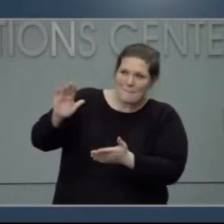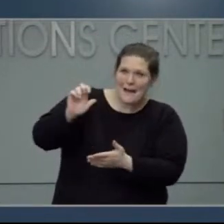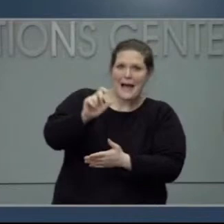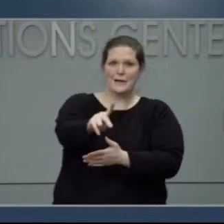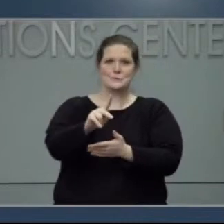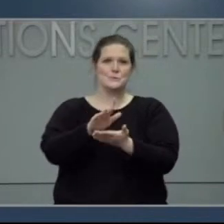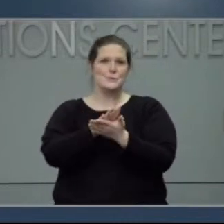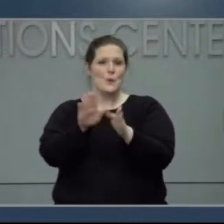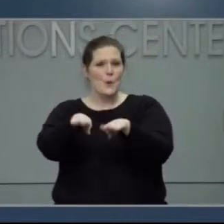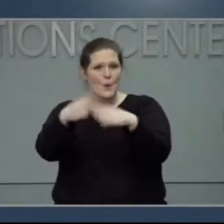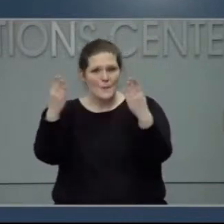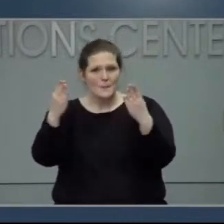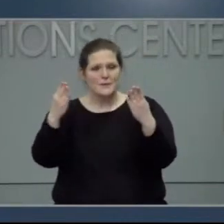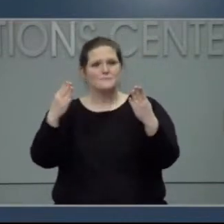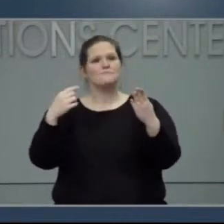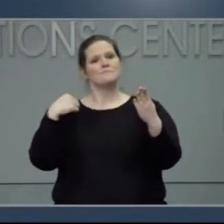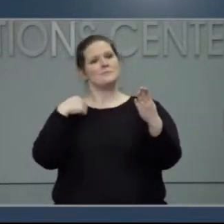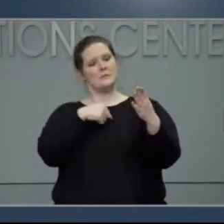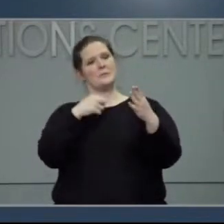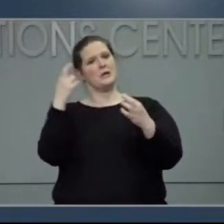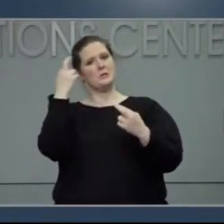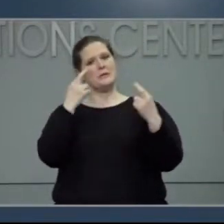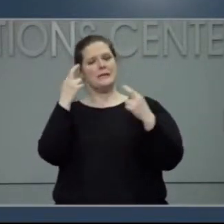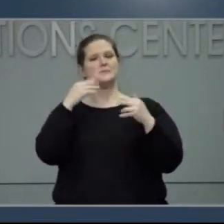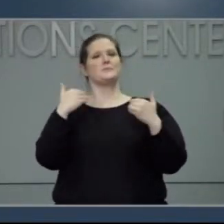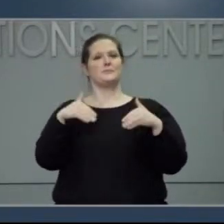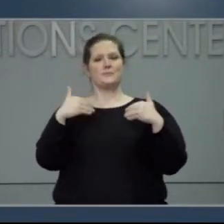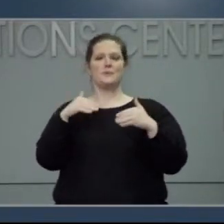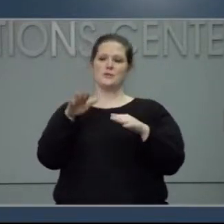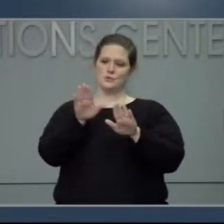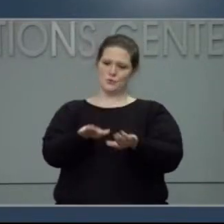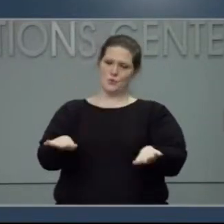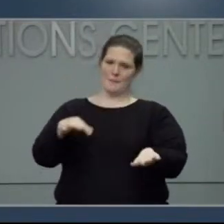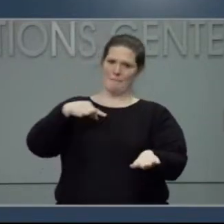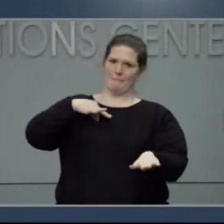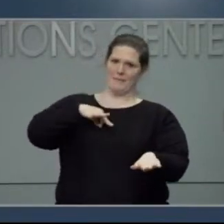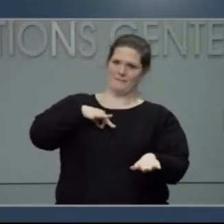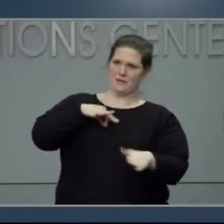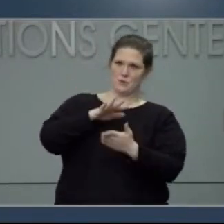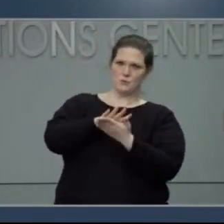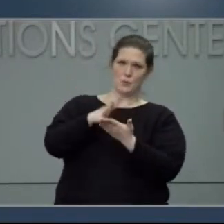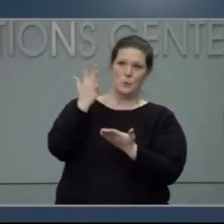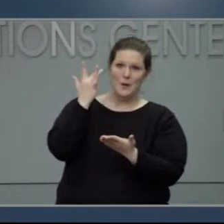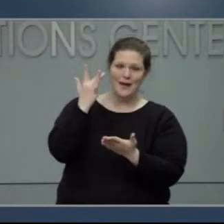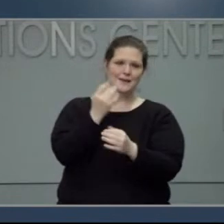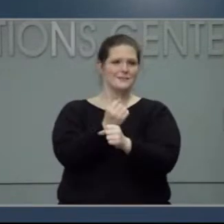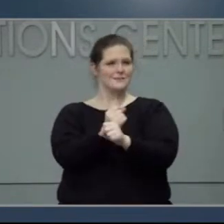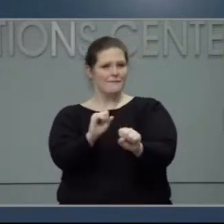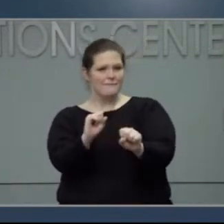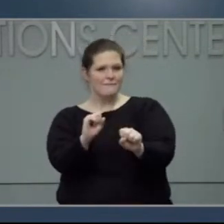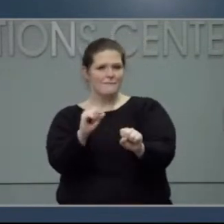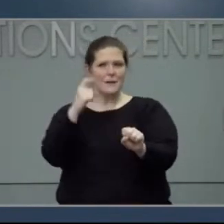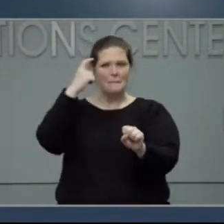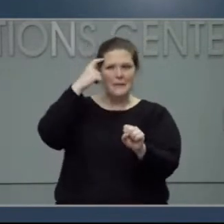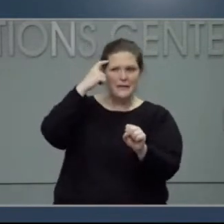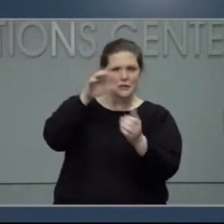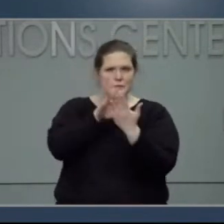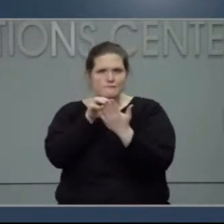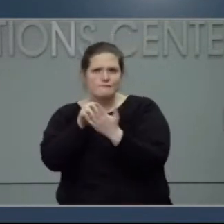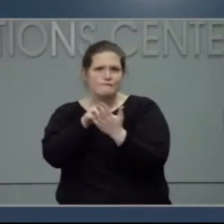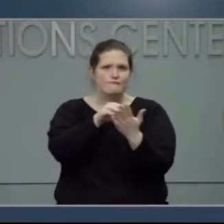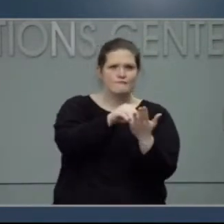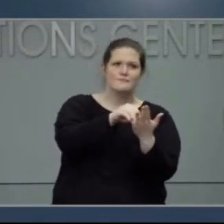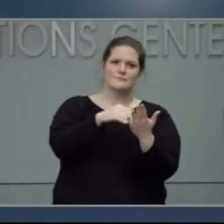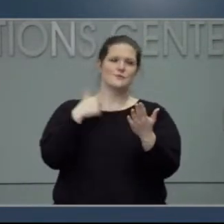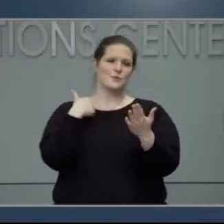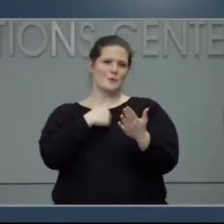much children benefit mentally and physically from safely being in the classroom. Another cause for optimism is